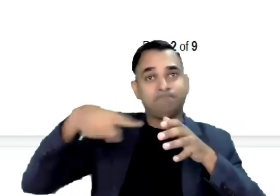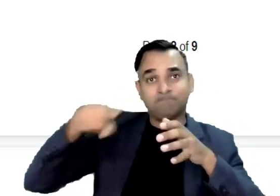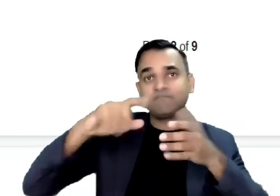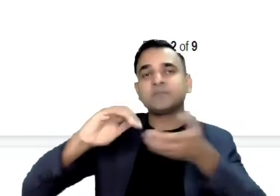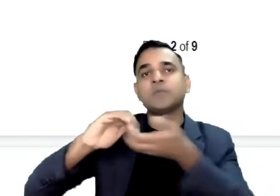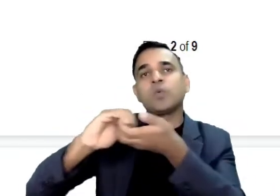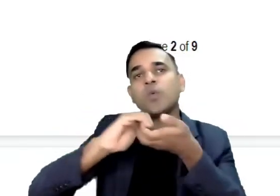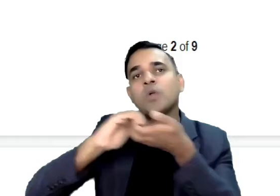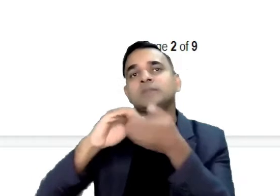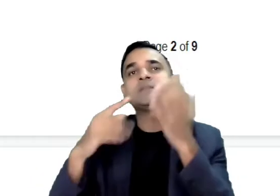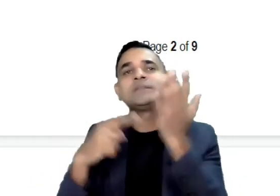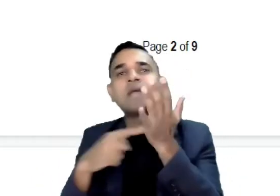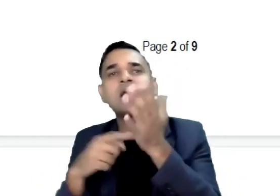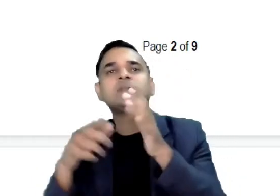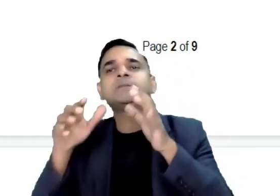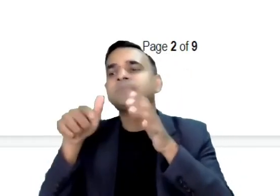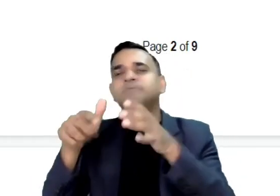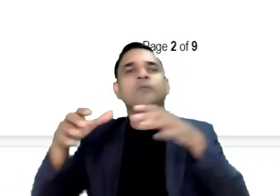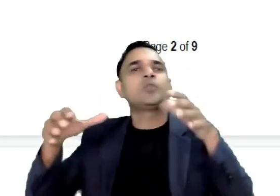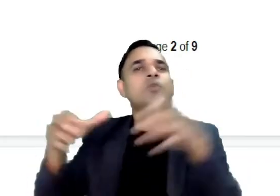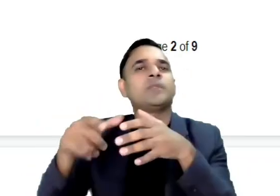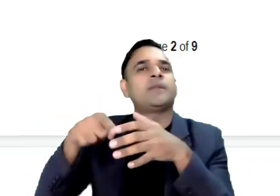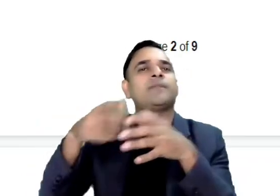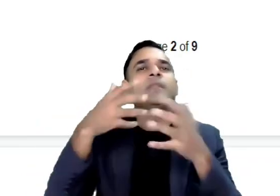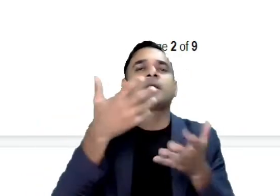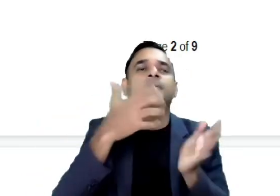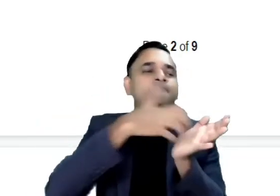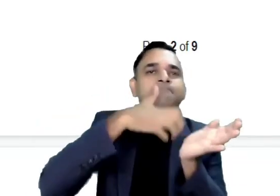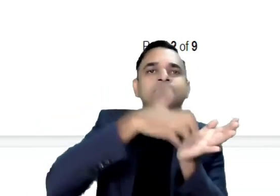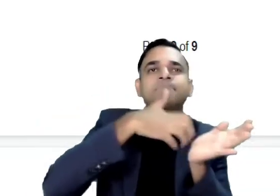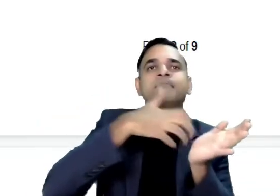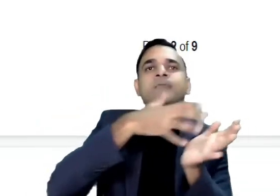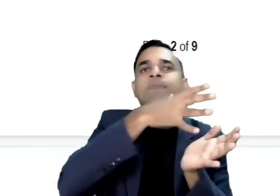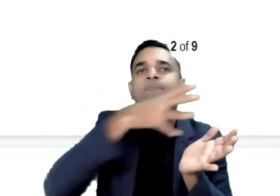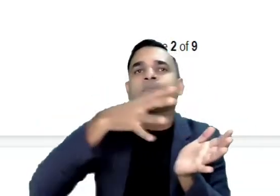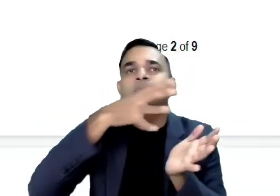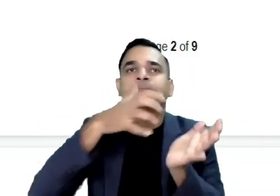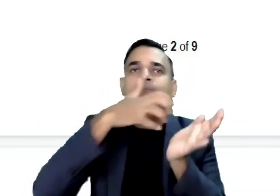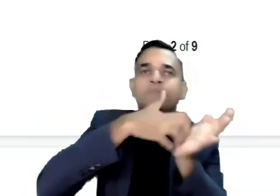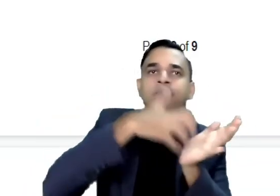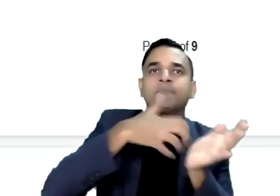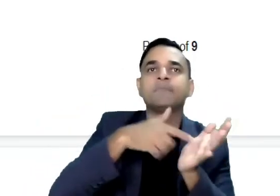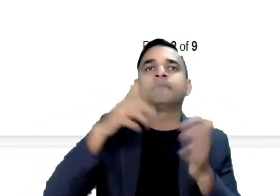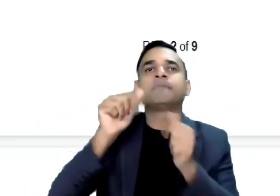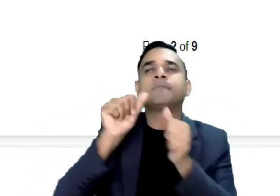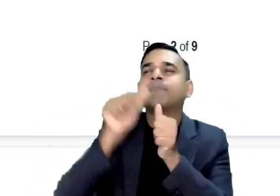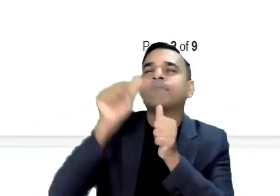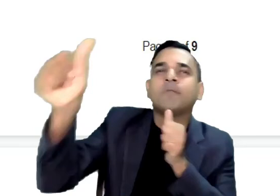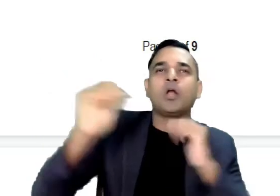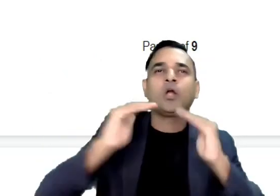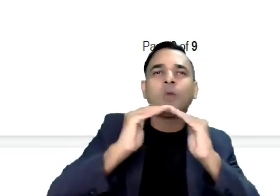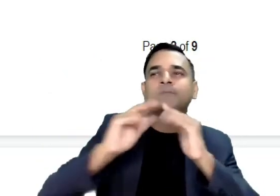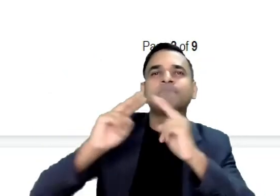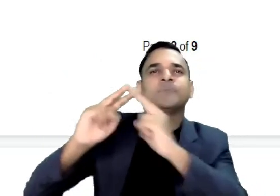the implementation of the Sendai Framework for Disaster Risk Reduction 2015 to 2030 and the Africa Regional Strategy for Disaster Risk